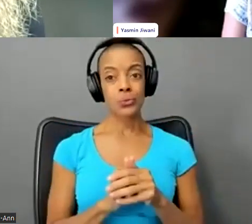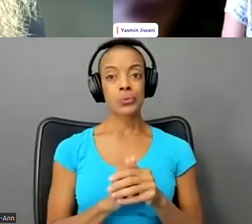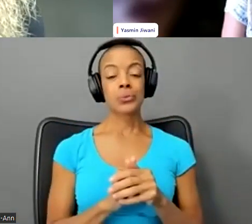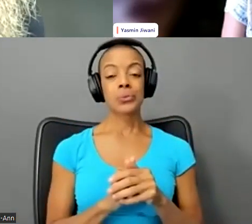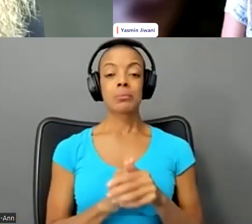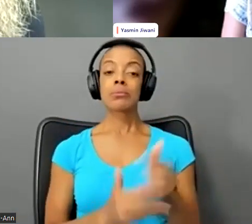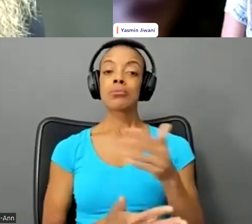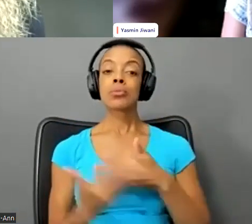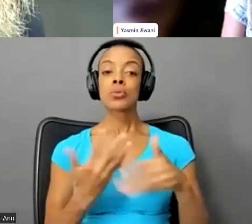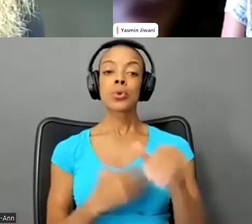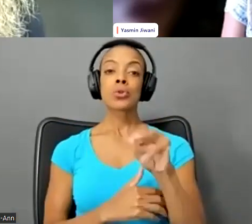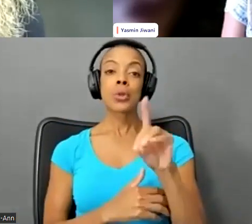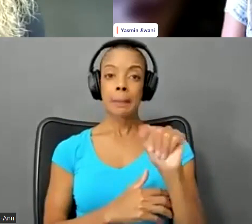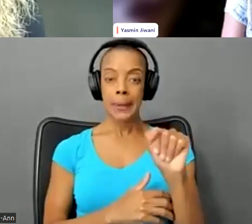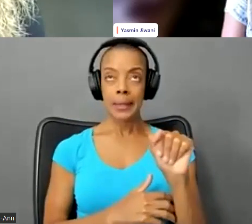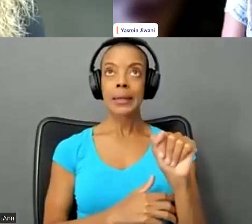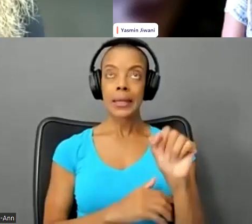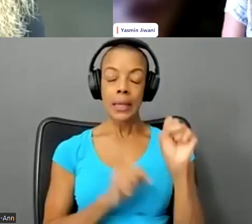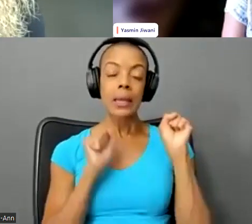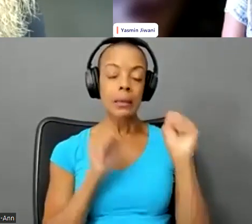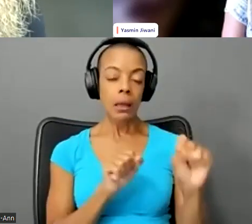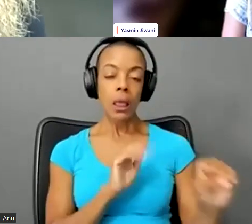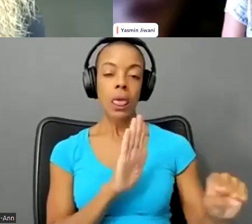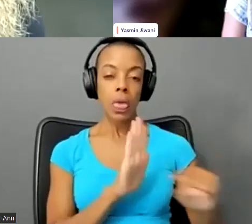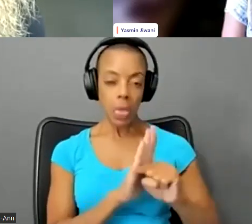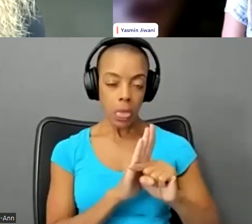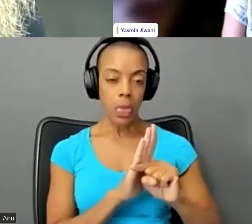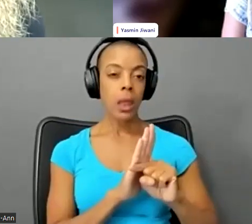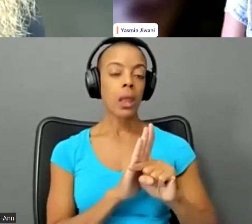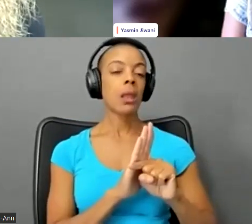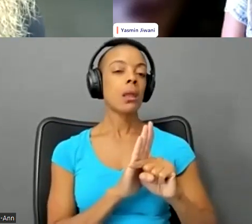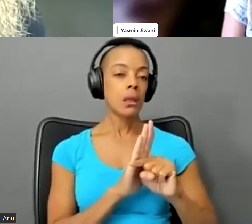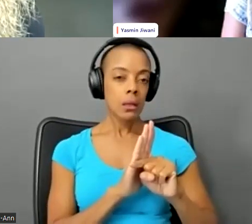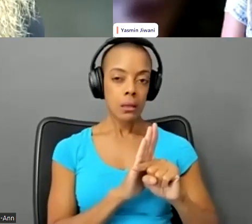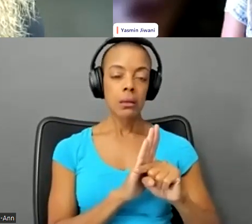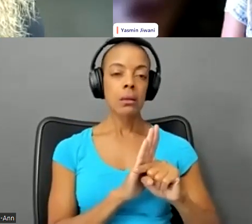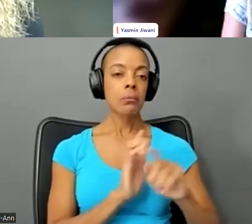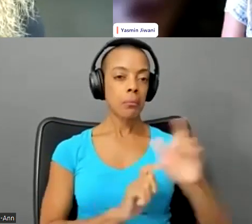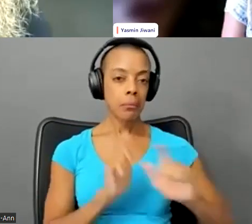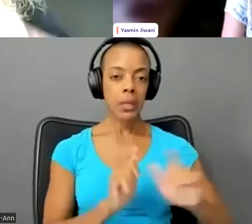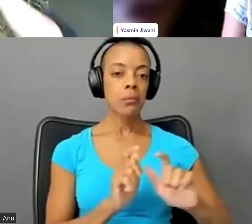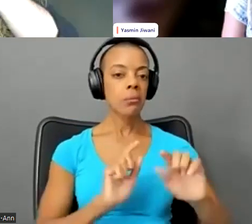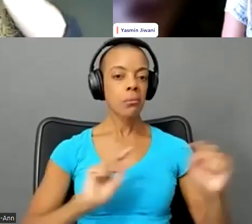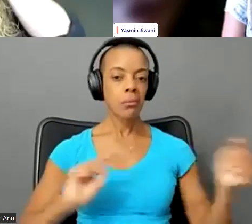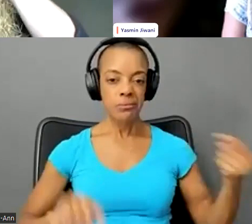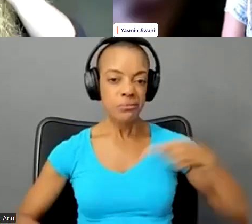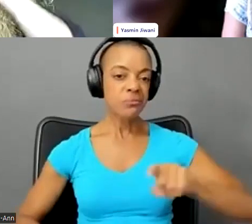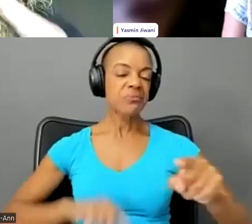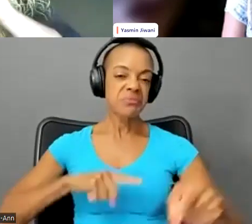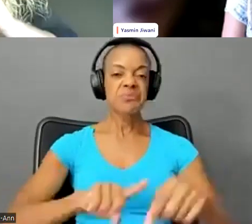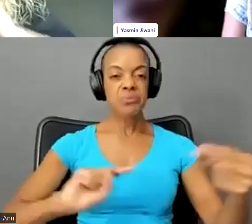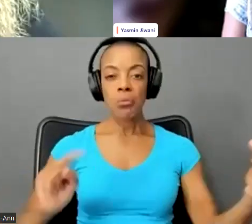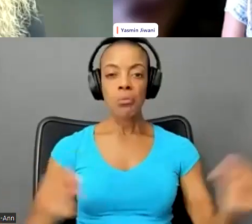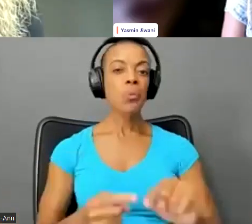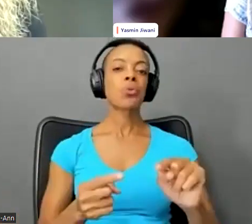can be used negatively by offenders and by folks who are harming Indigenous women